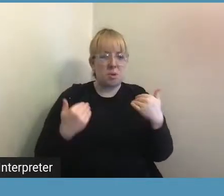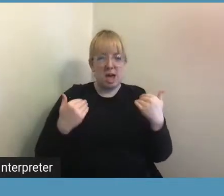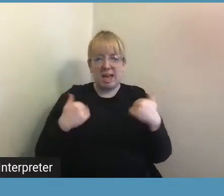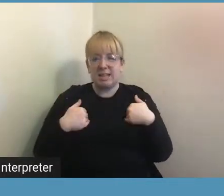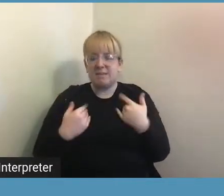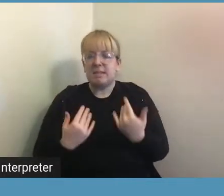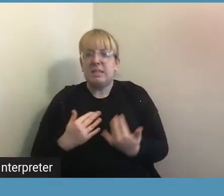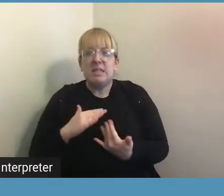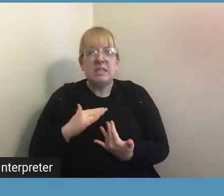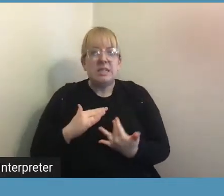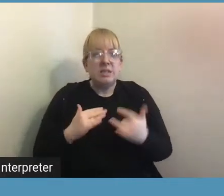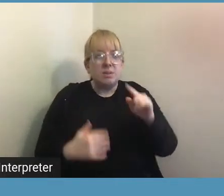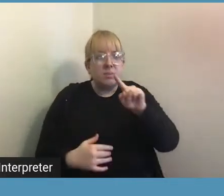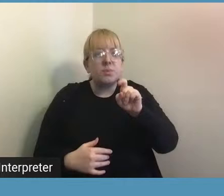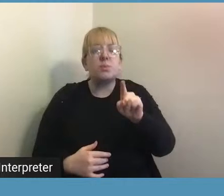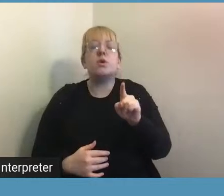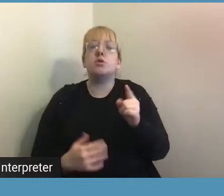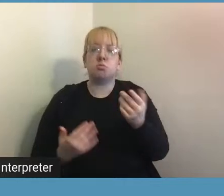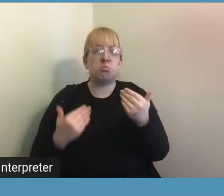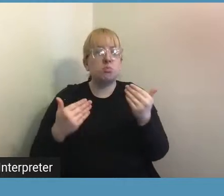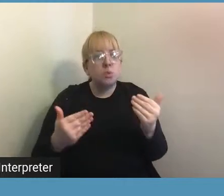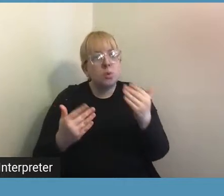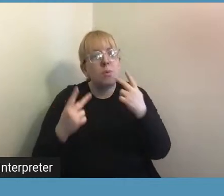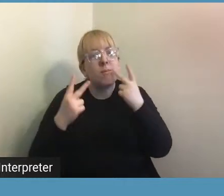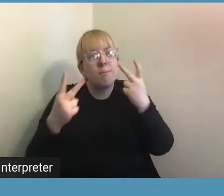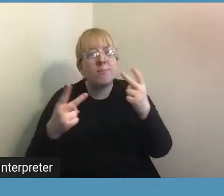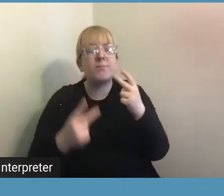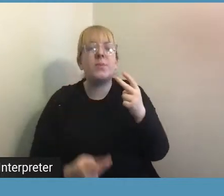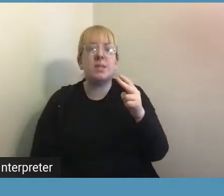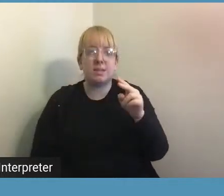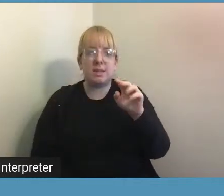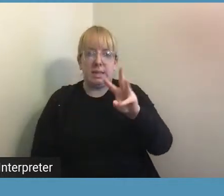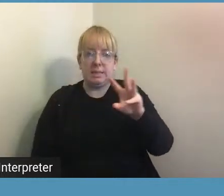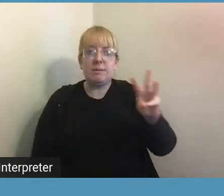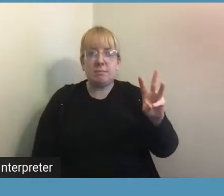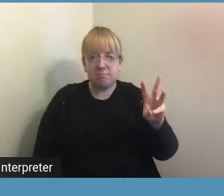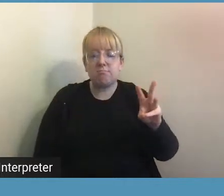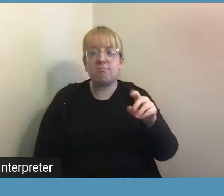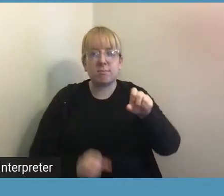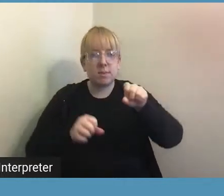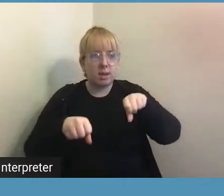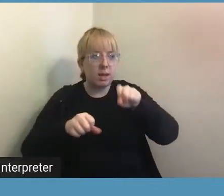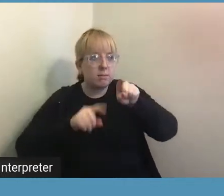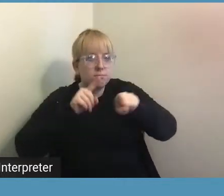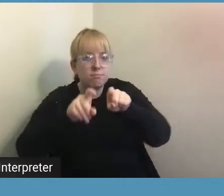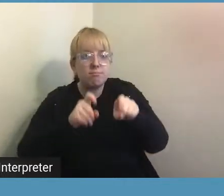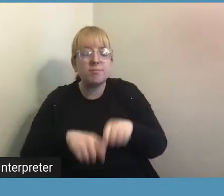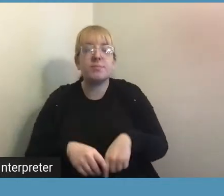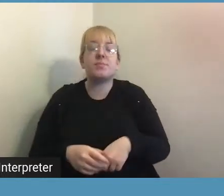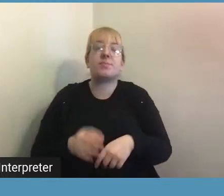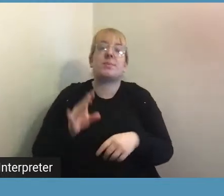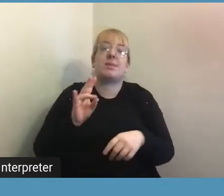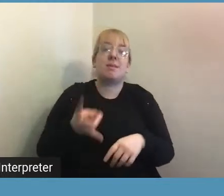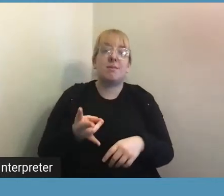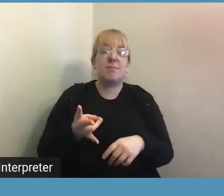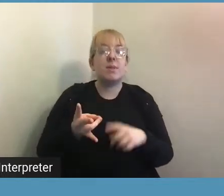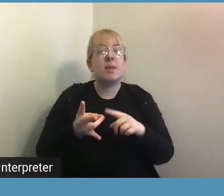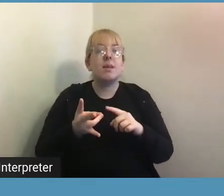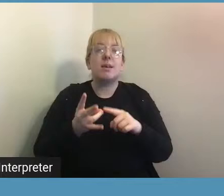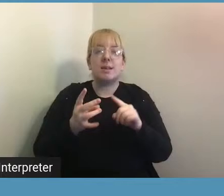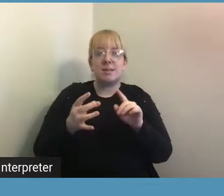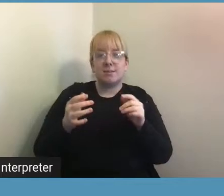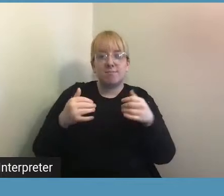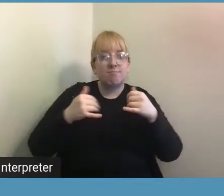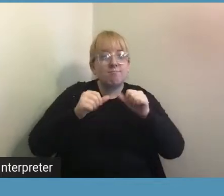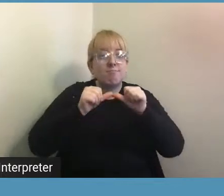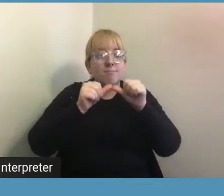community or one of our student technology fellows will get back to you. Finally, to stay connected with us and be aware of future programs, please